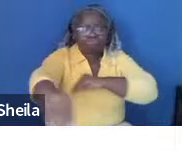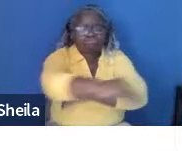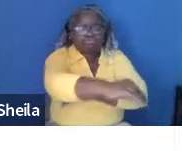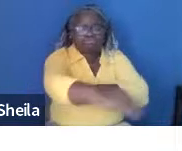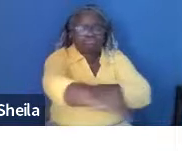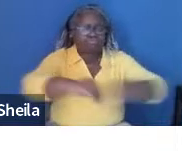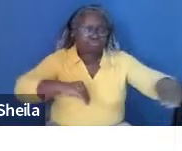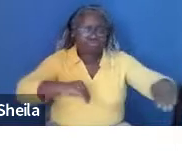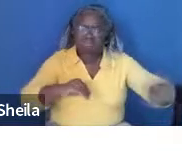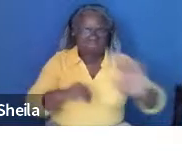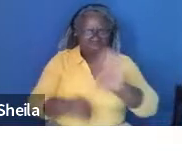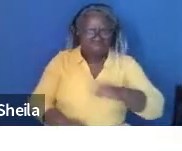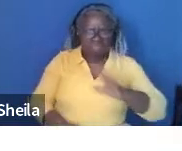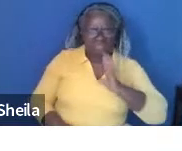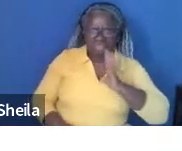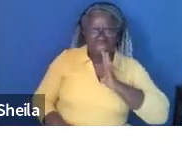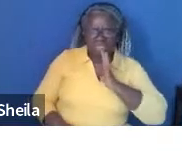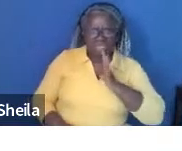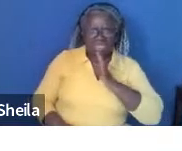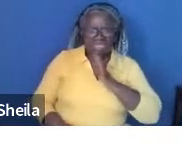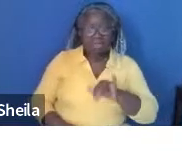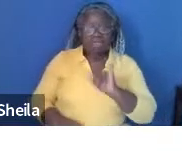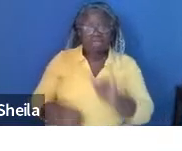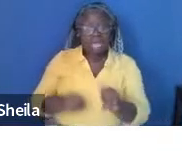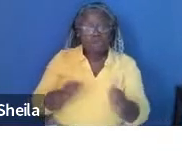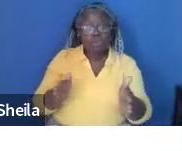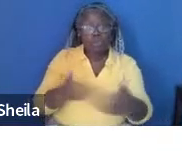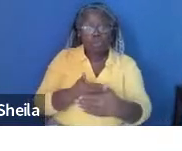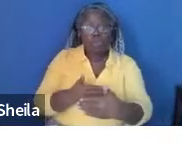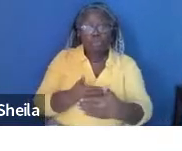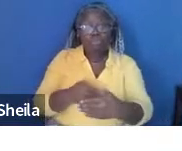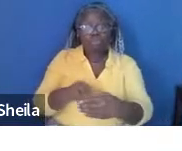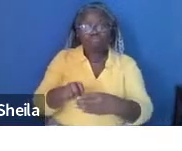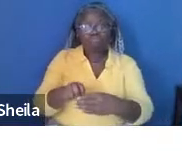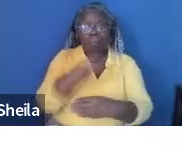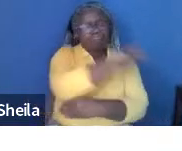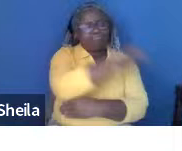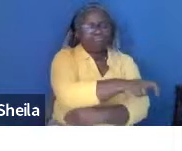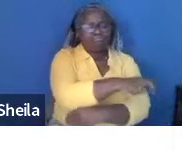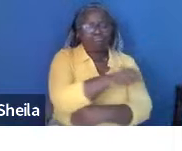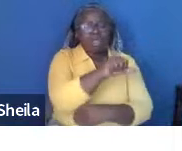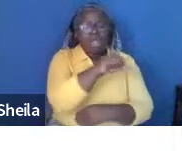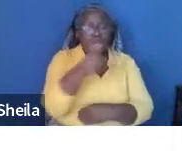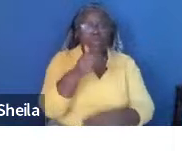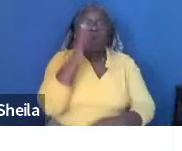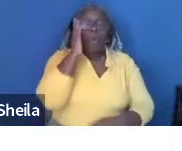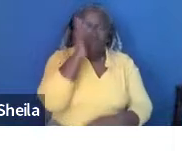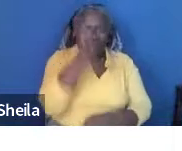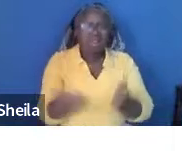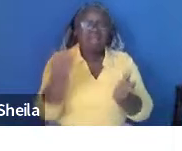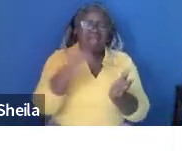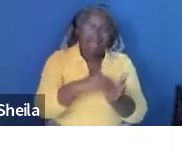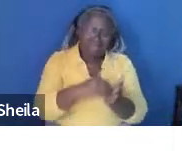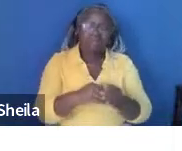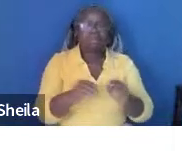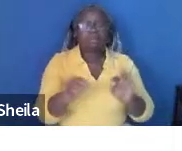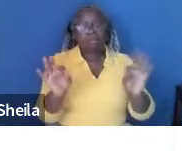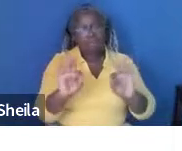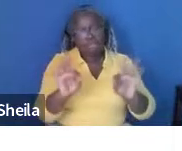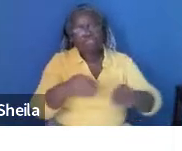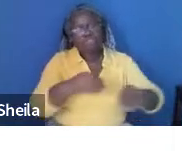in a couple of days and the next family moves in, they're going to move the furniture around again. So what we want to